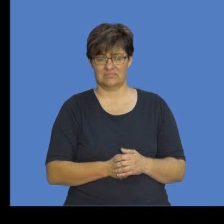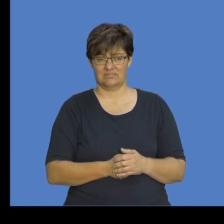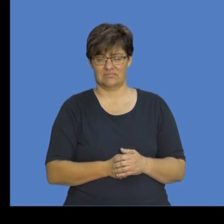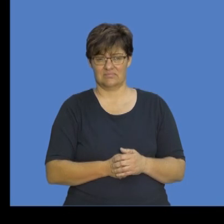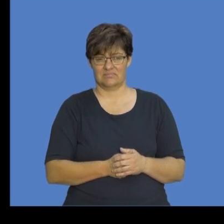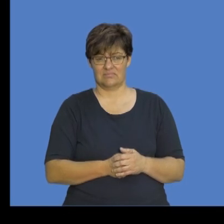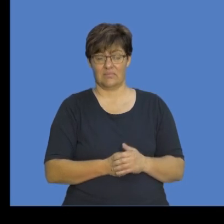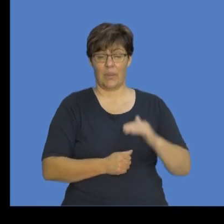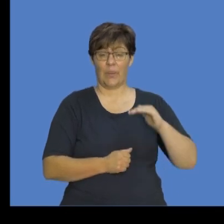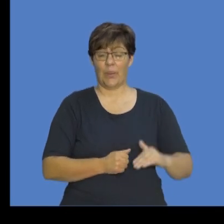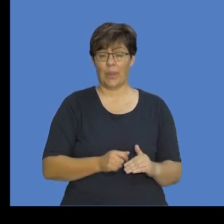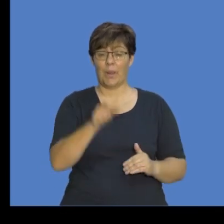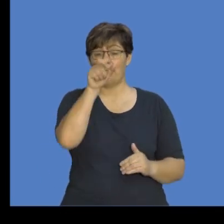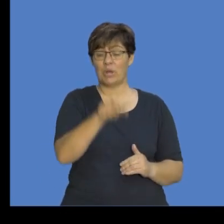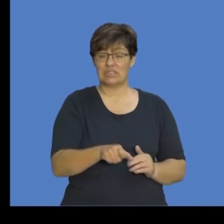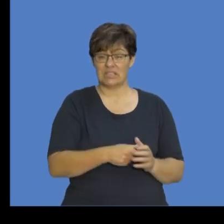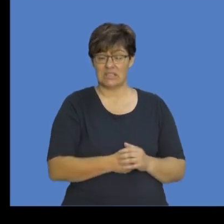Is the smallest person